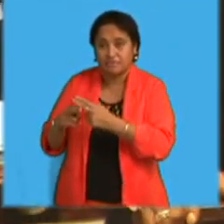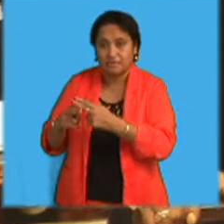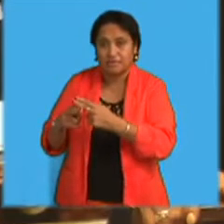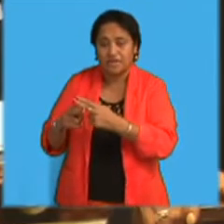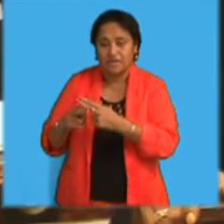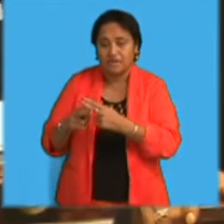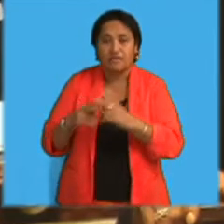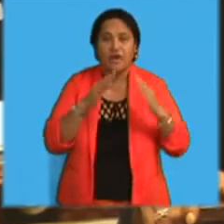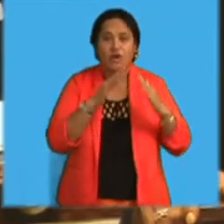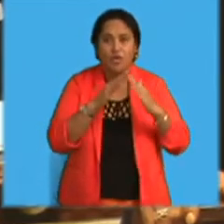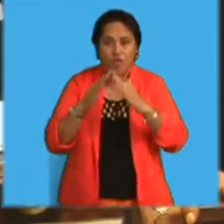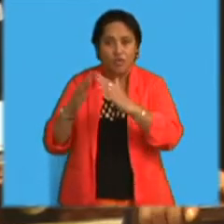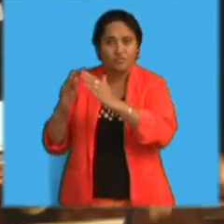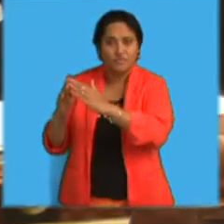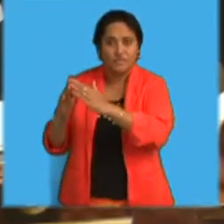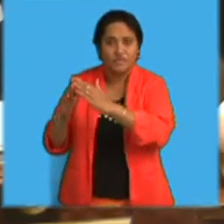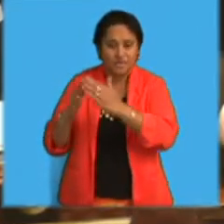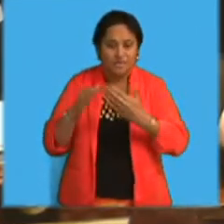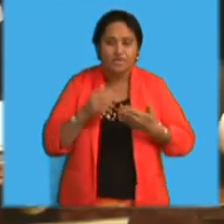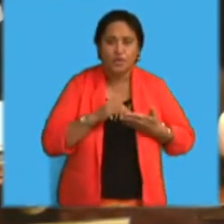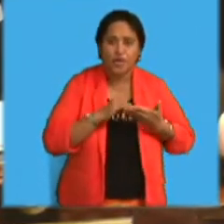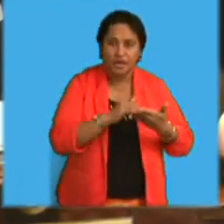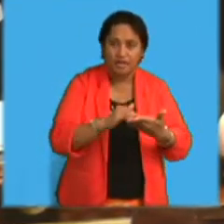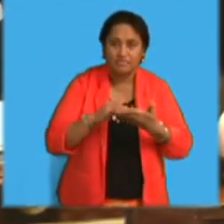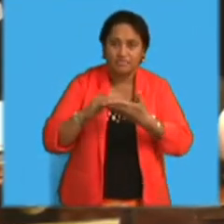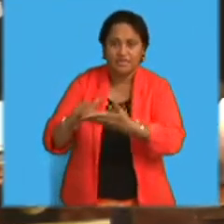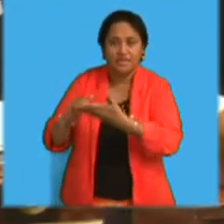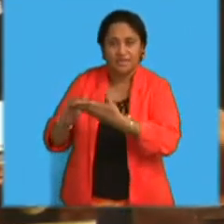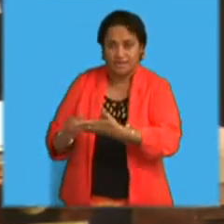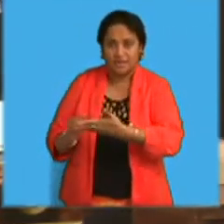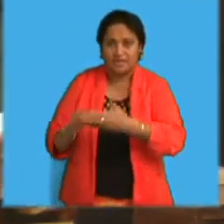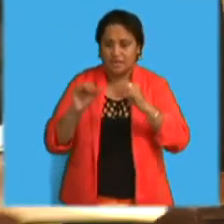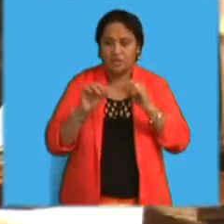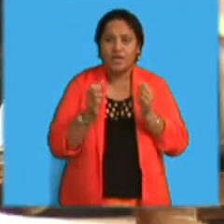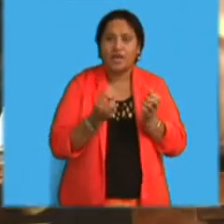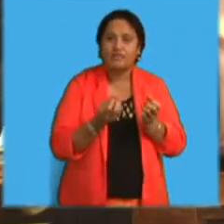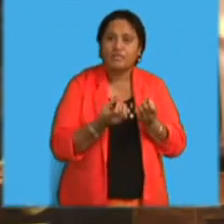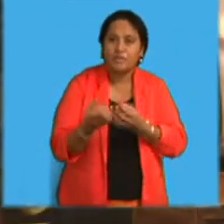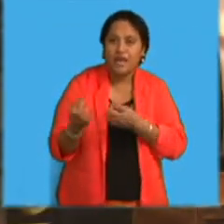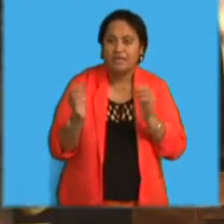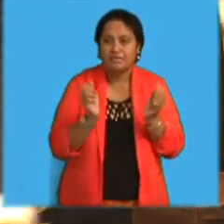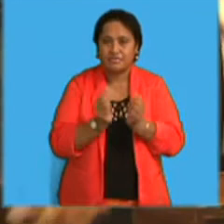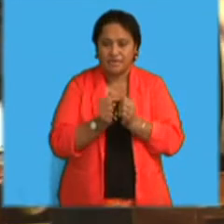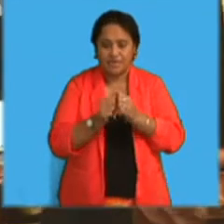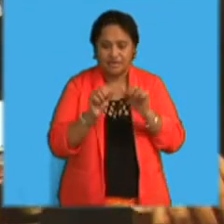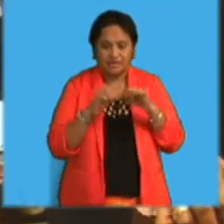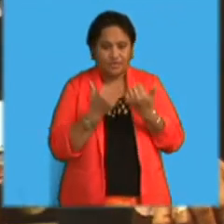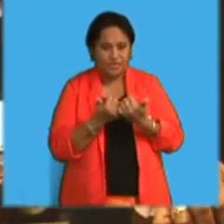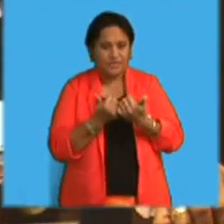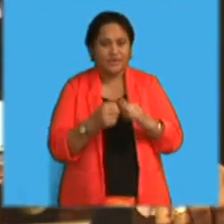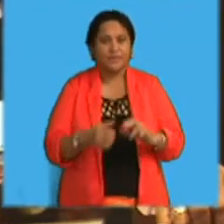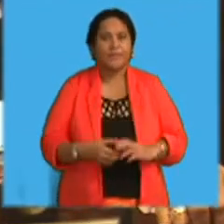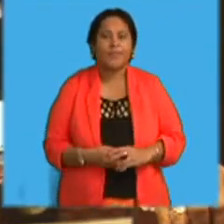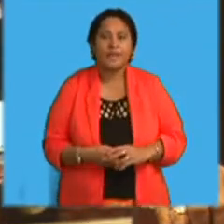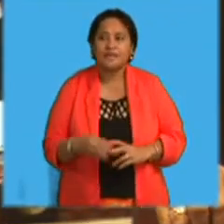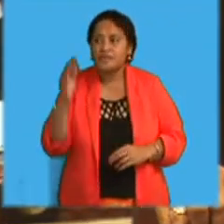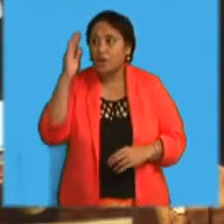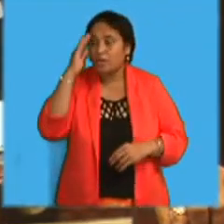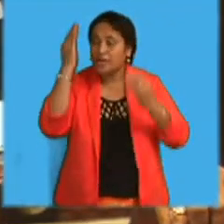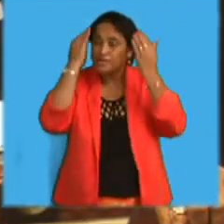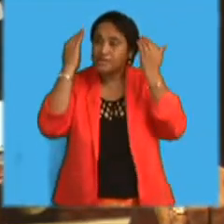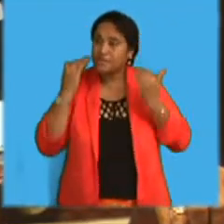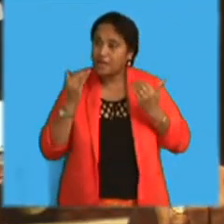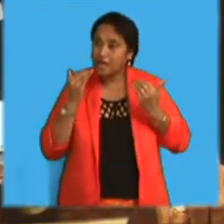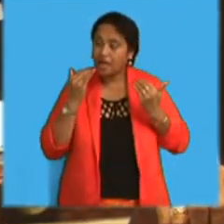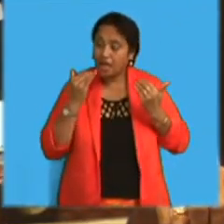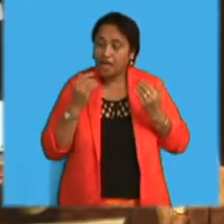the Ministry is ensuring that its policy direction is aligned with the Fijian Constitution, Madam Speaker. Madam Speaker, the Ministry is also working on a Land